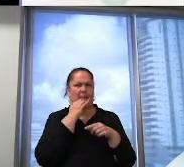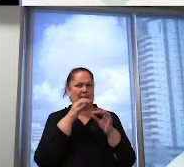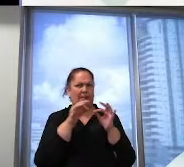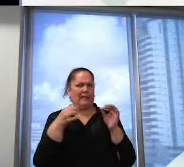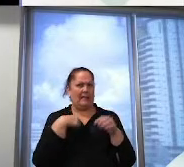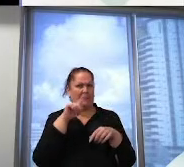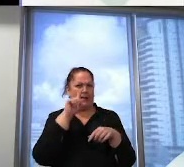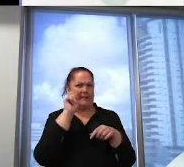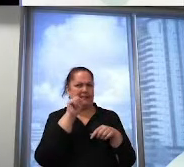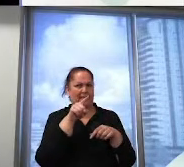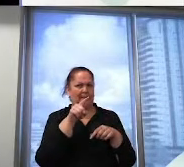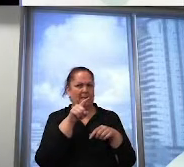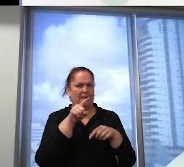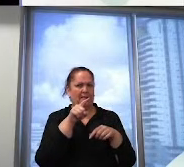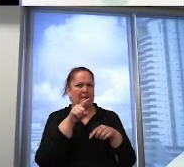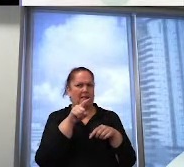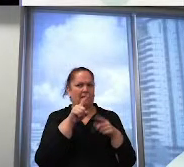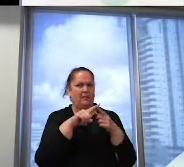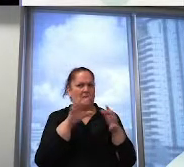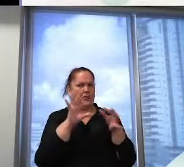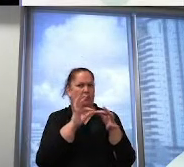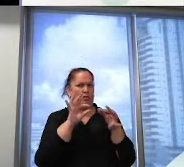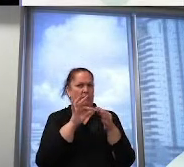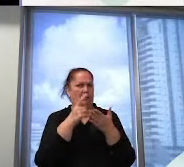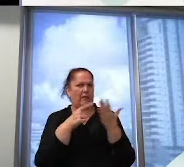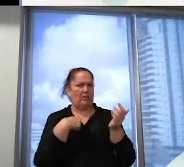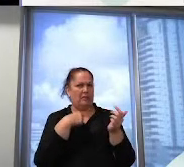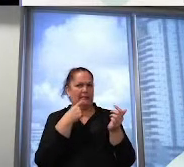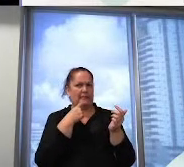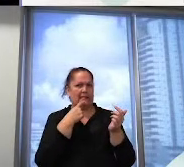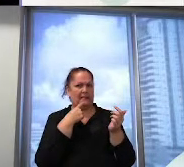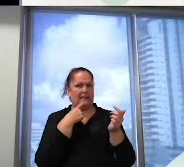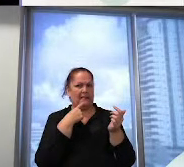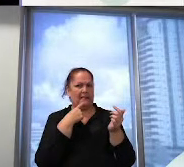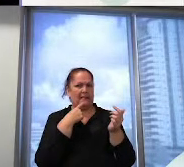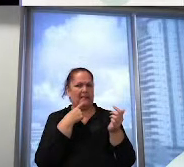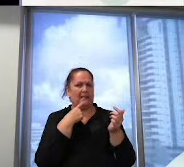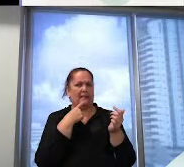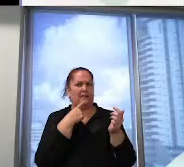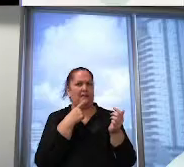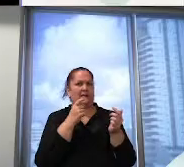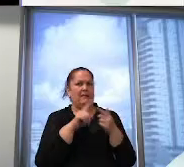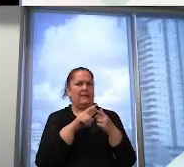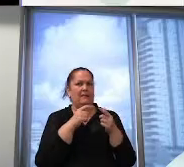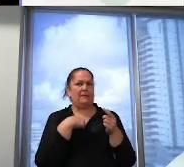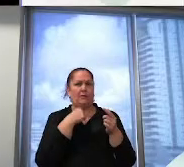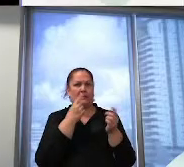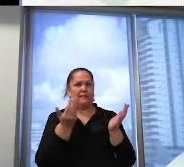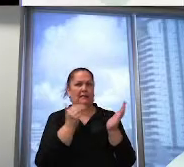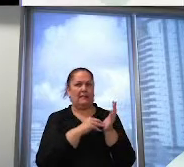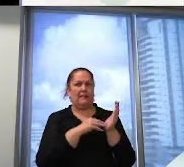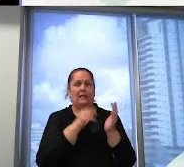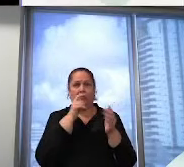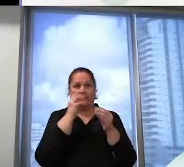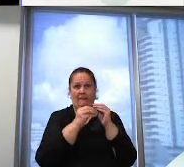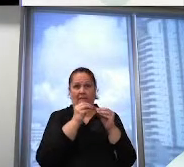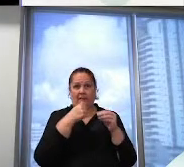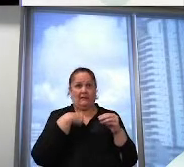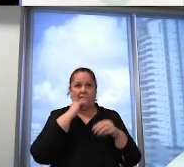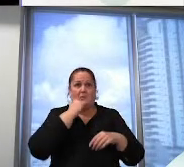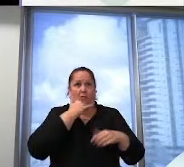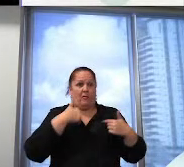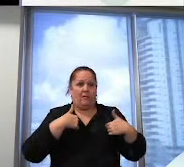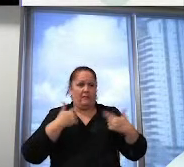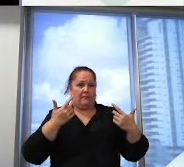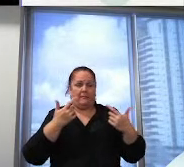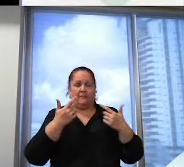a misstatement if I'm asking the witness to comment on what I just said. What it becomes is coaching the witness. So let me just say it again, and you can correct